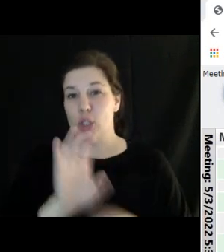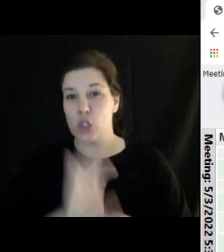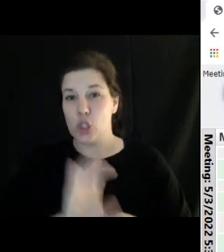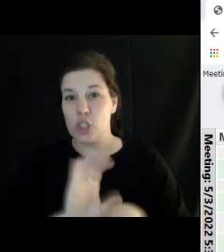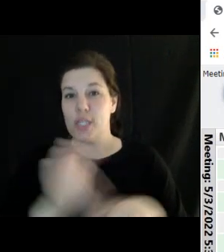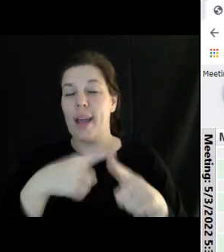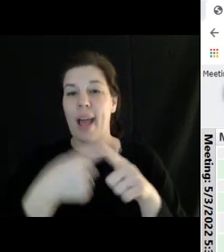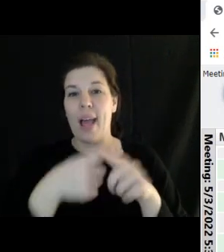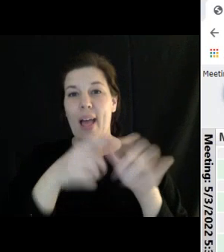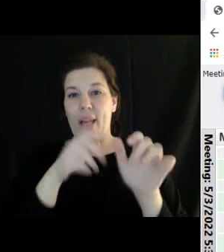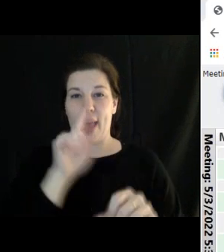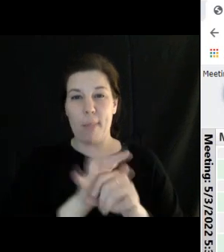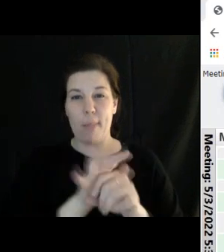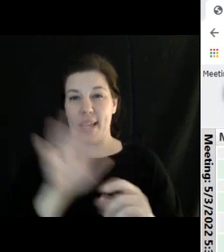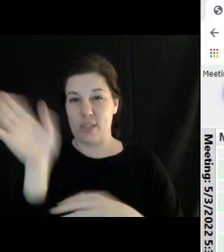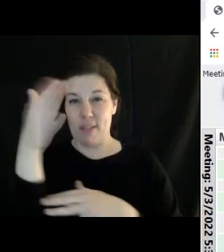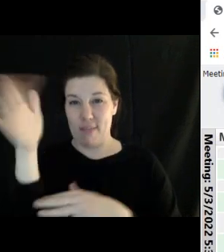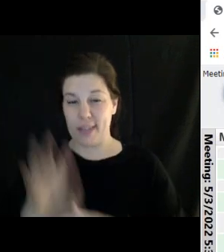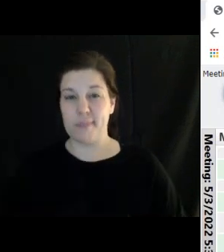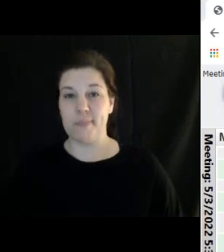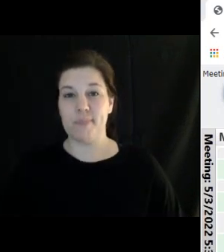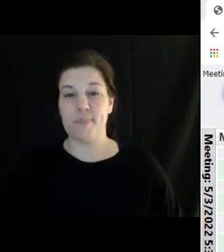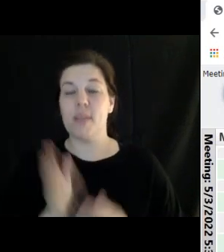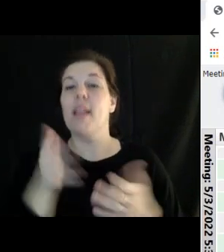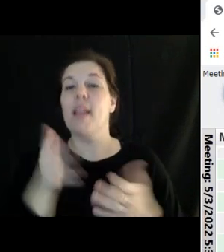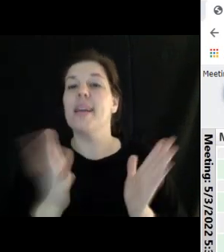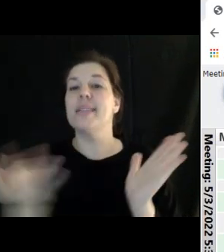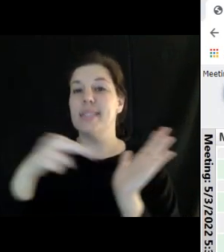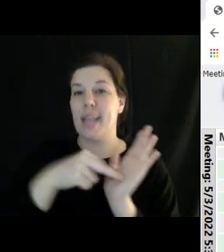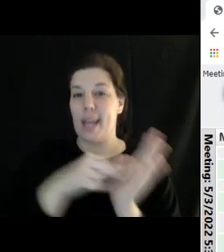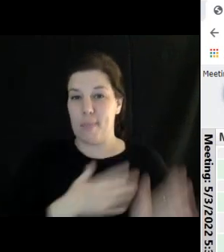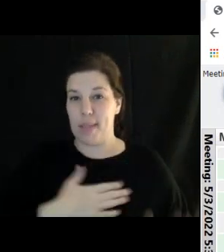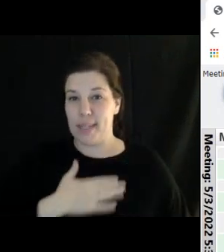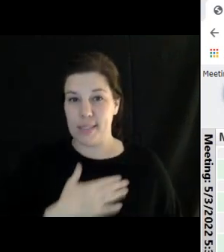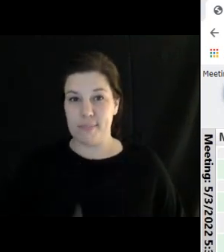Allegiance. Let's all stand for the invocation and Pledge of Allegiance.